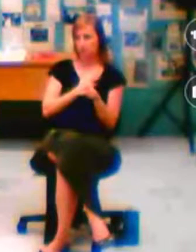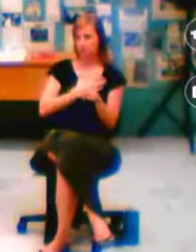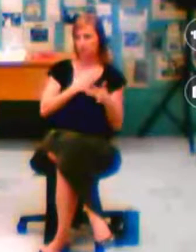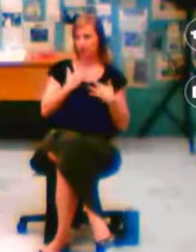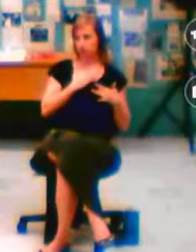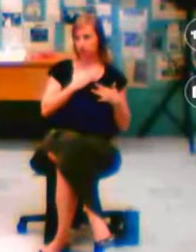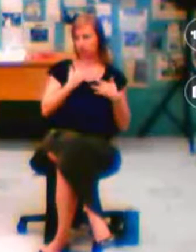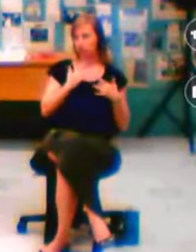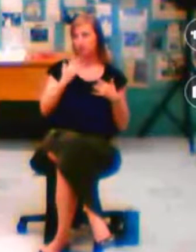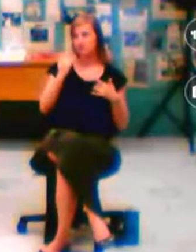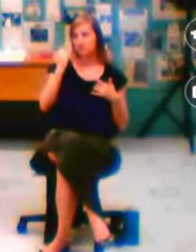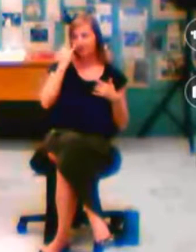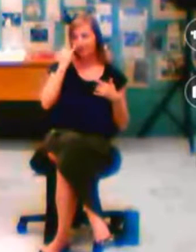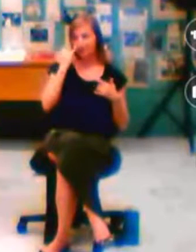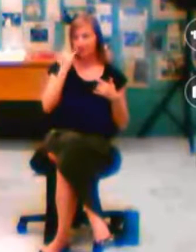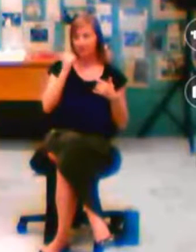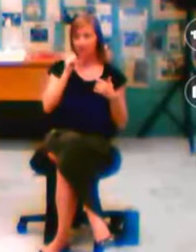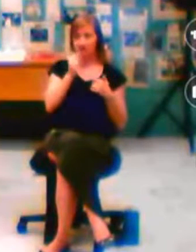missed the two in the middle.